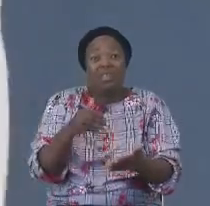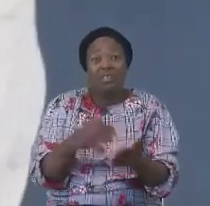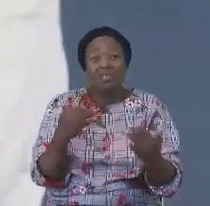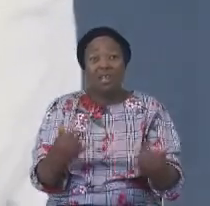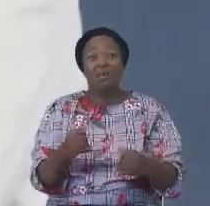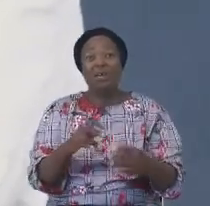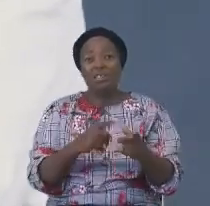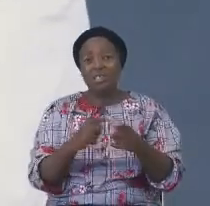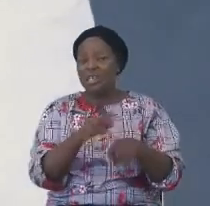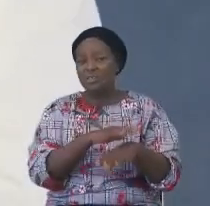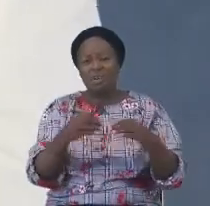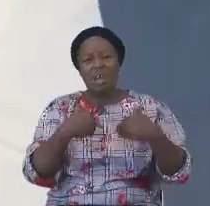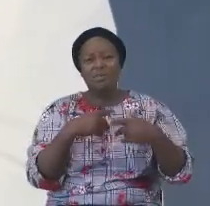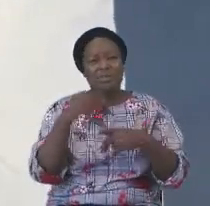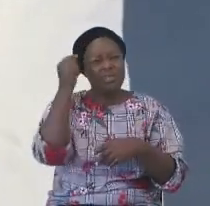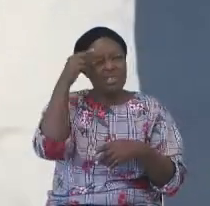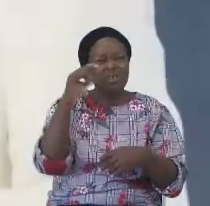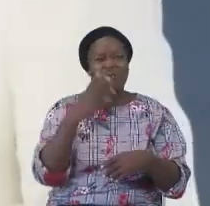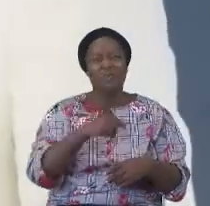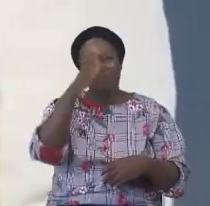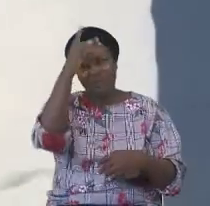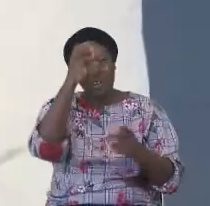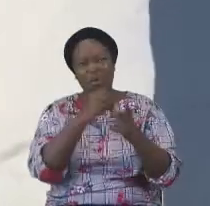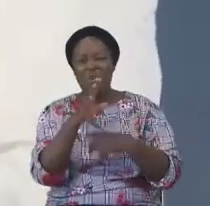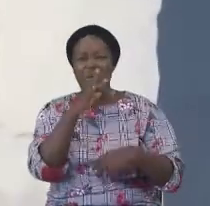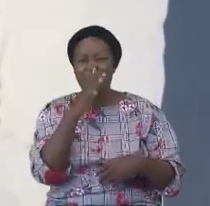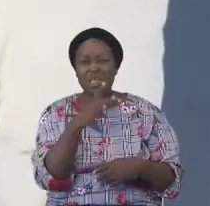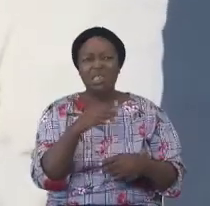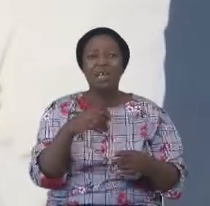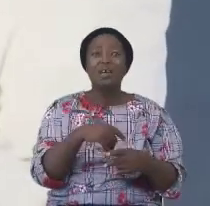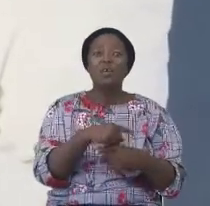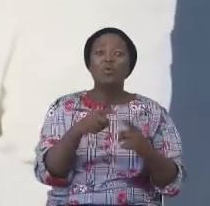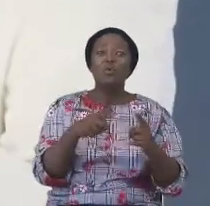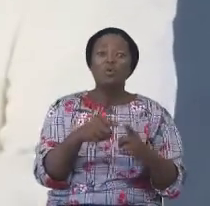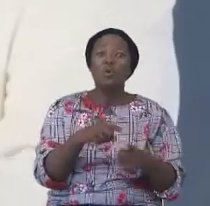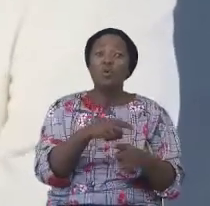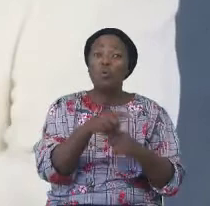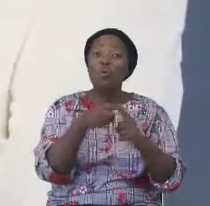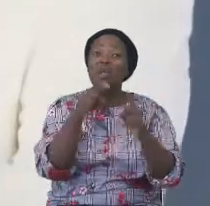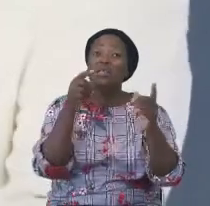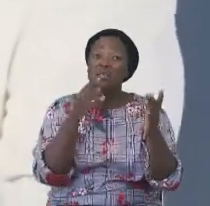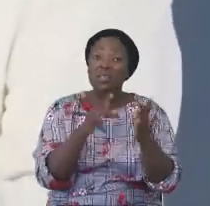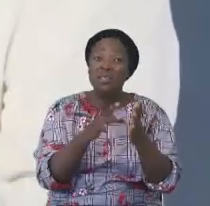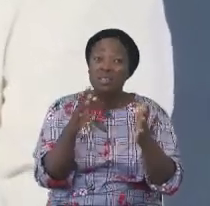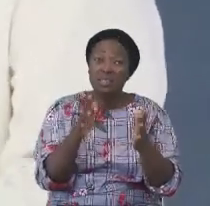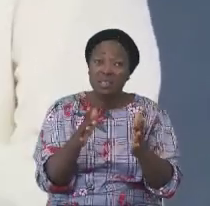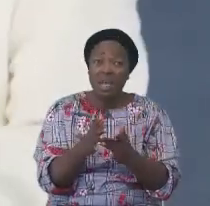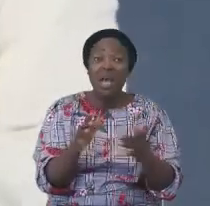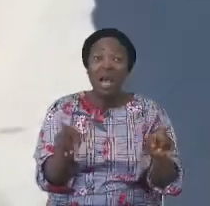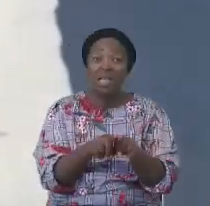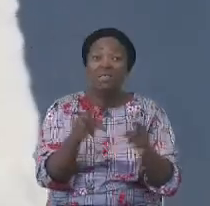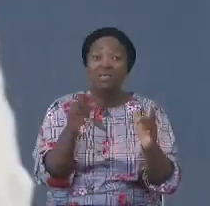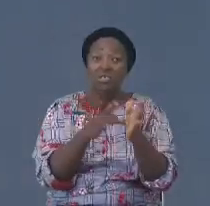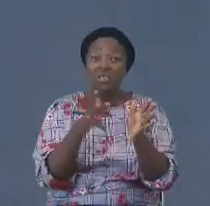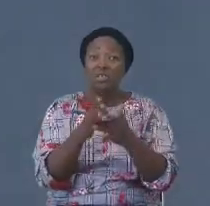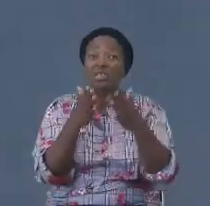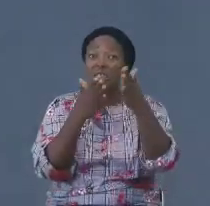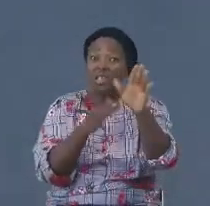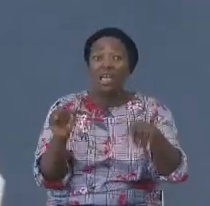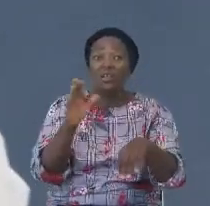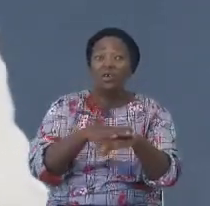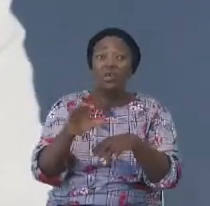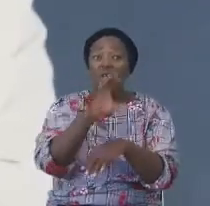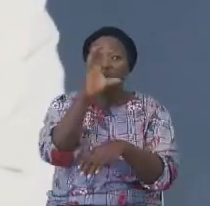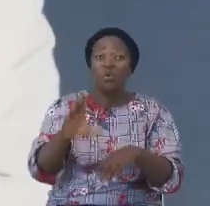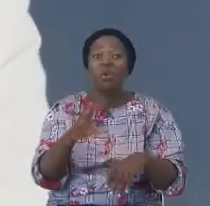a Christian now. I'm born again now, so I don't have to think of a father, of a mother. But